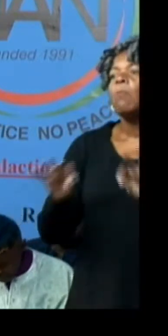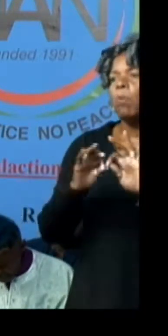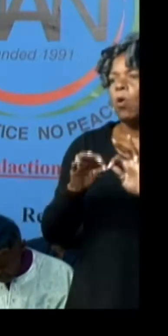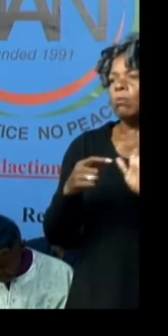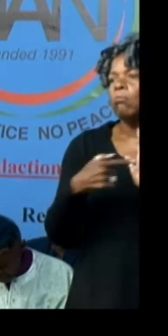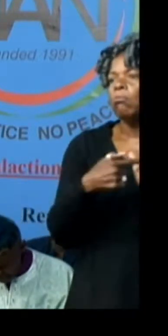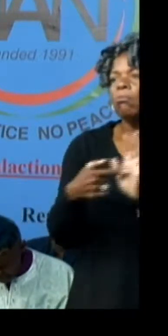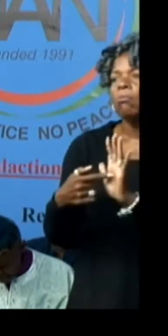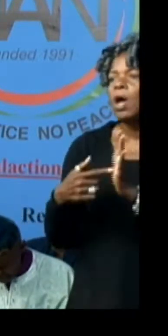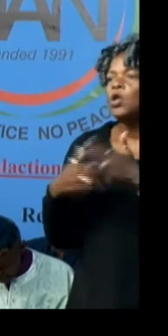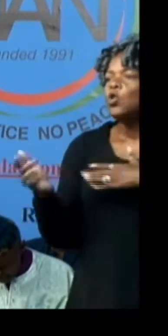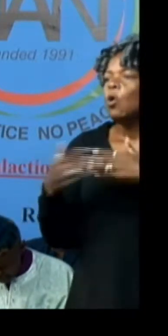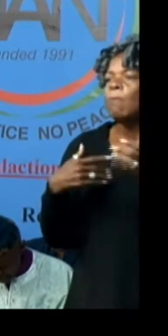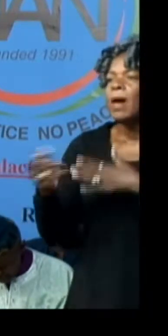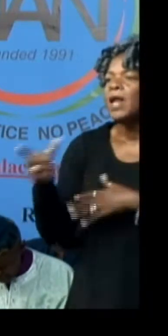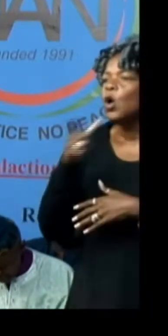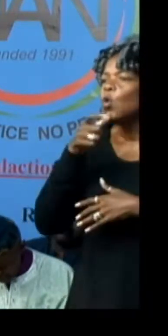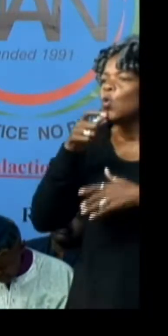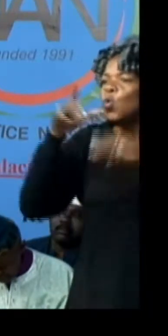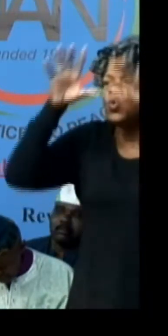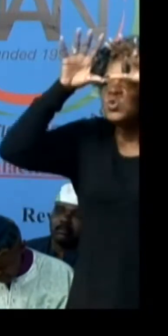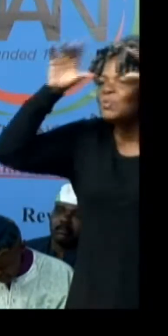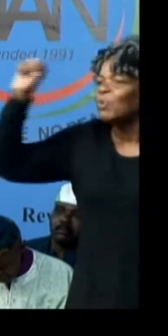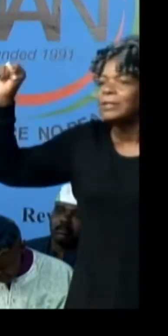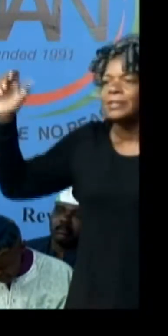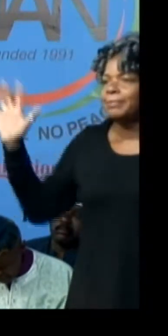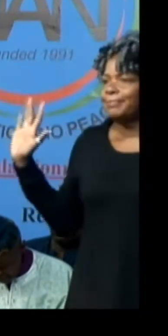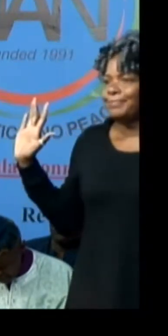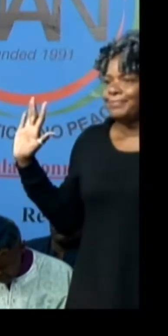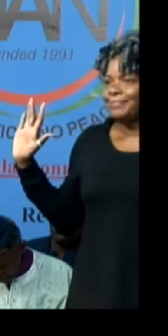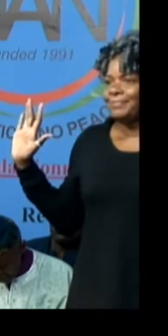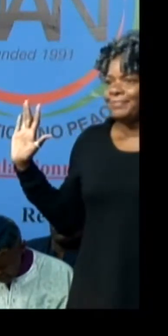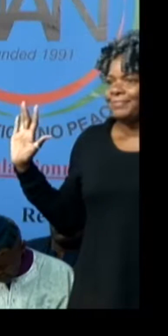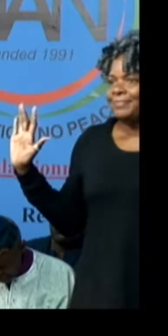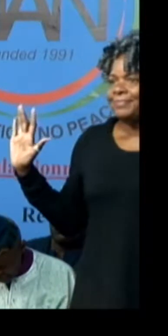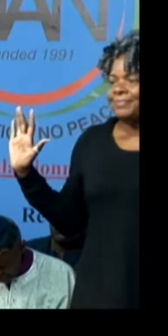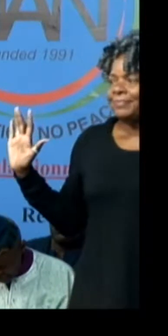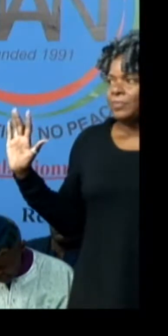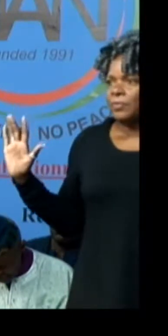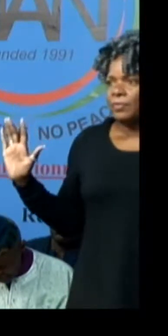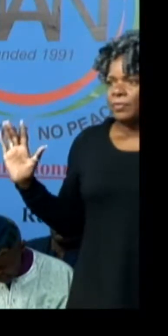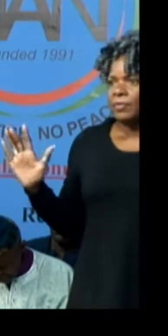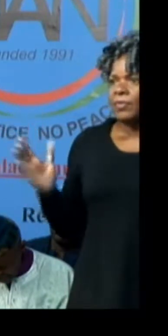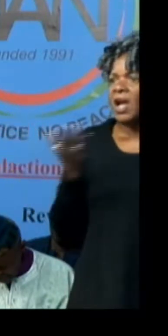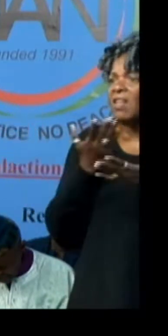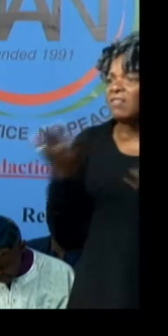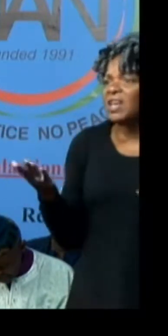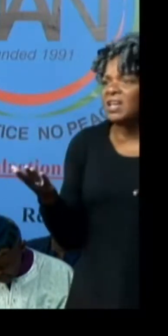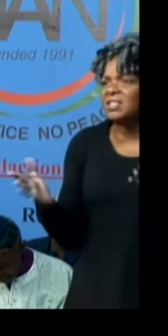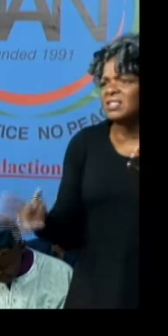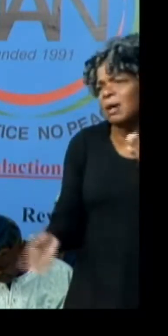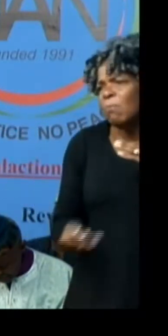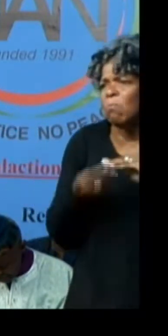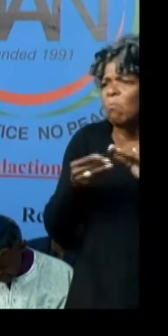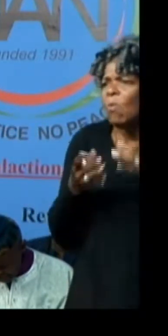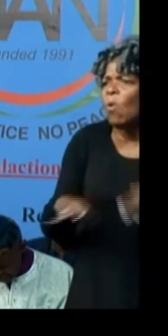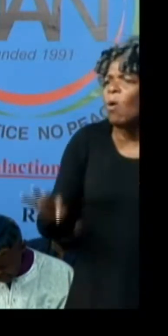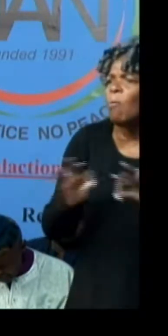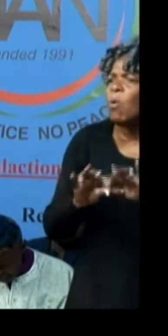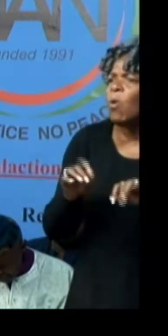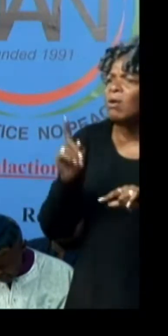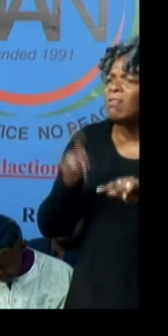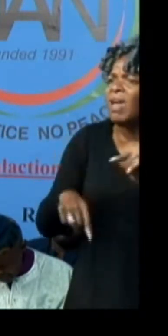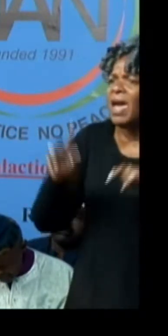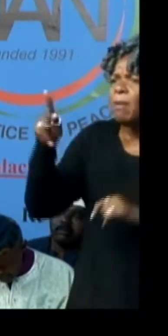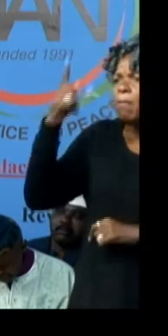in office. There's some things bigger than party politics. Poverty shouldn't have nothing to do with Democrat